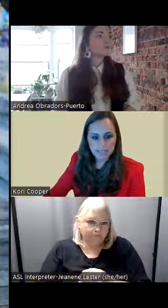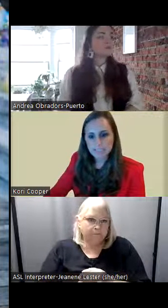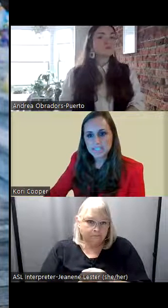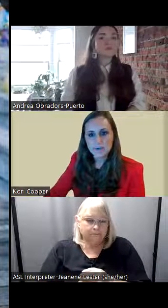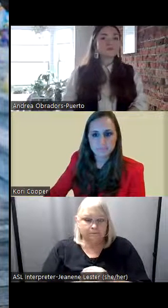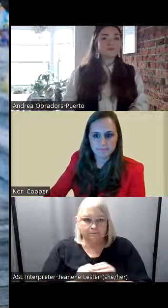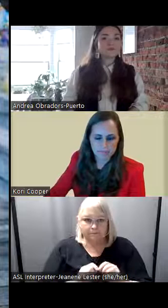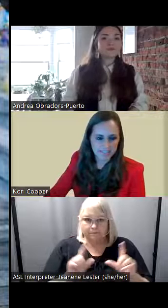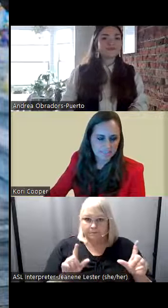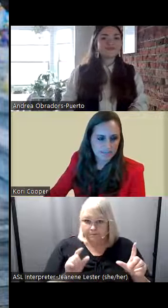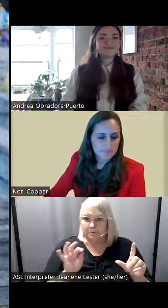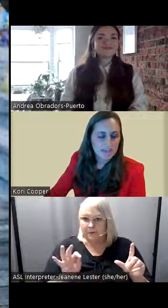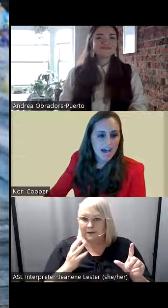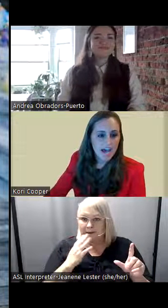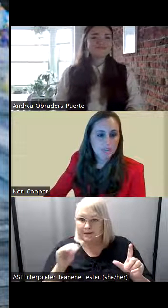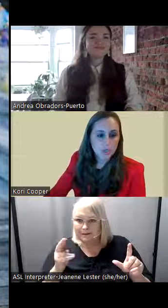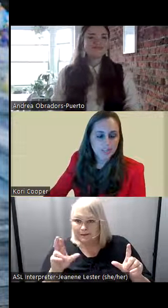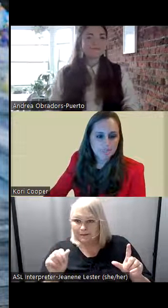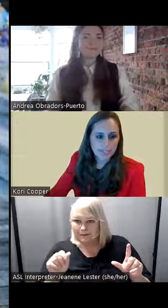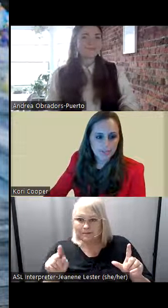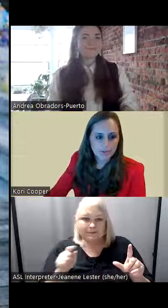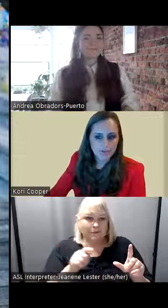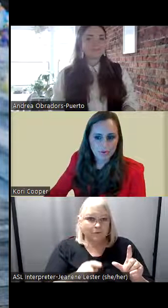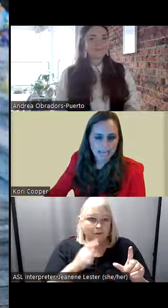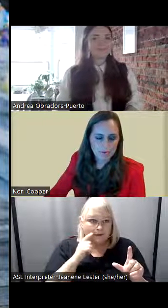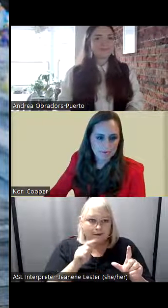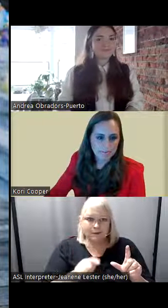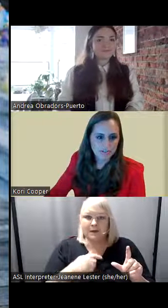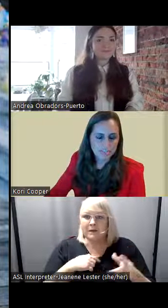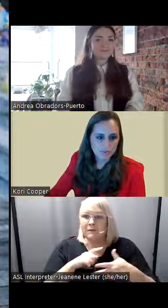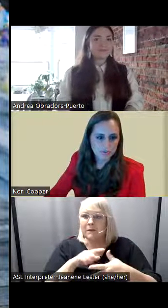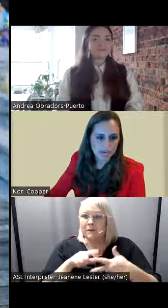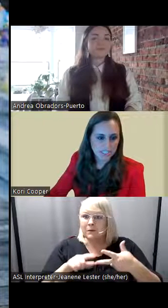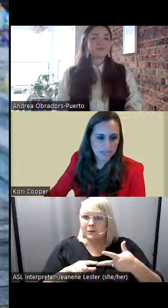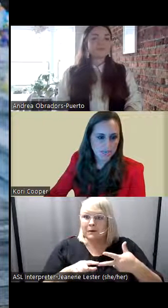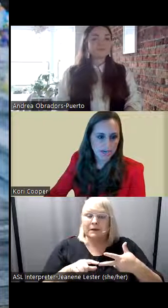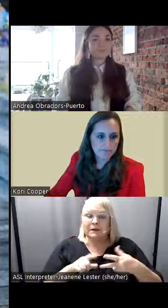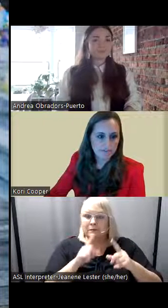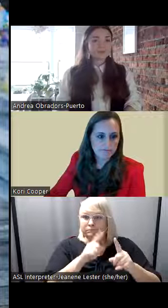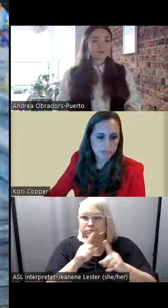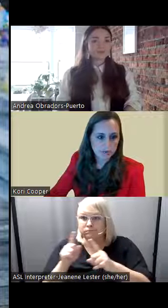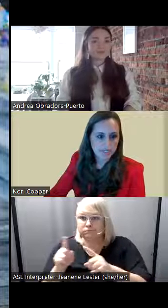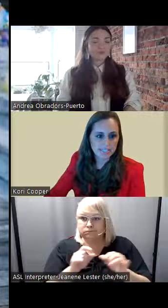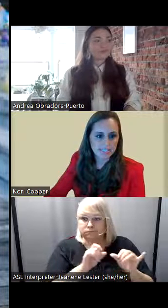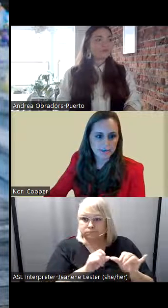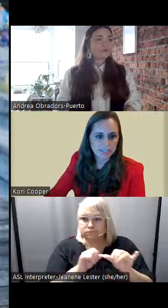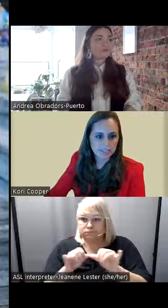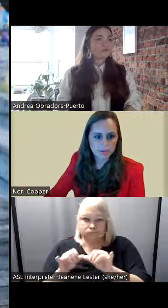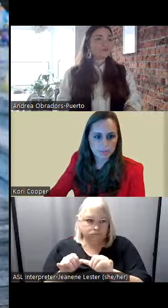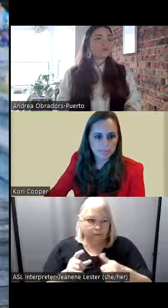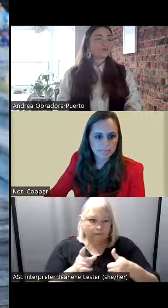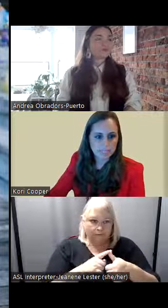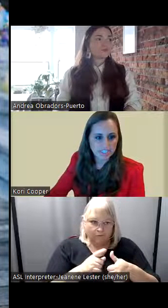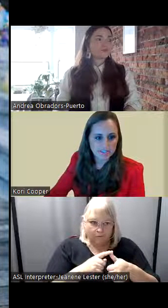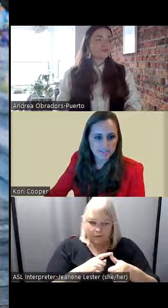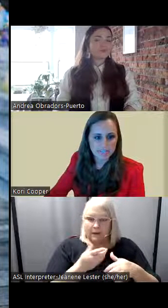Next slide, please. Oh, perfect. Thanks, Andrea. So with this project, we have 3 outcome measures that we're tracking to. The first one is increase the total